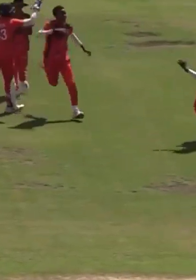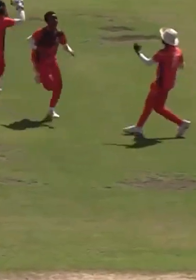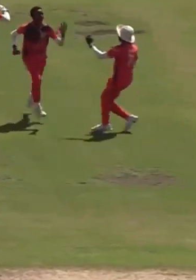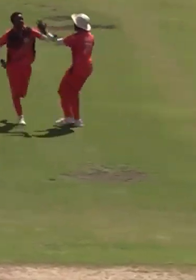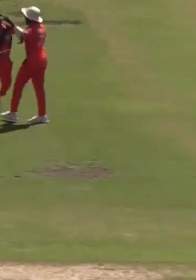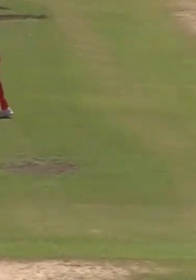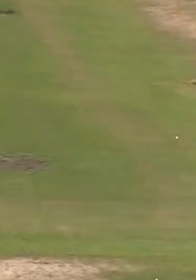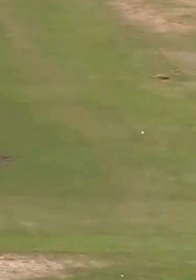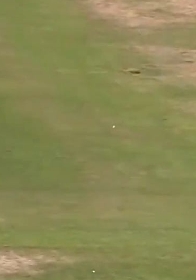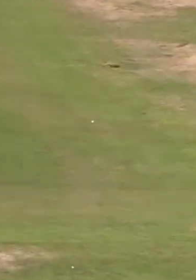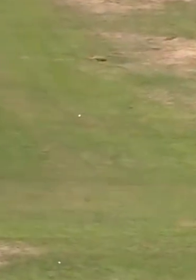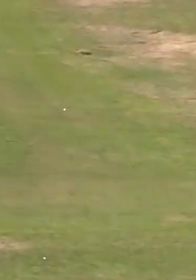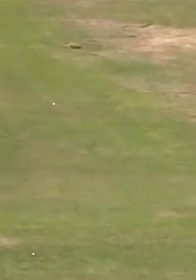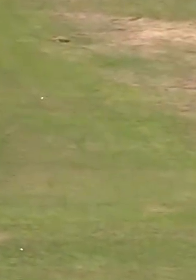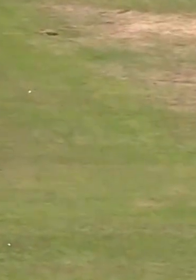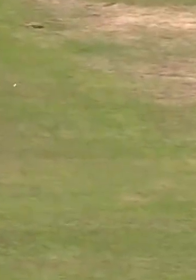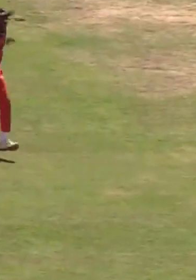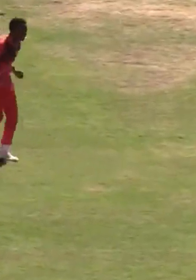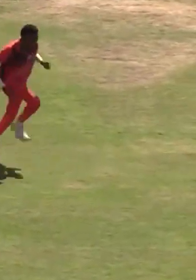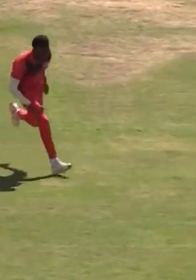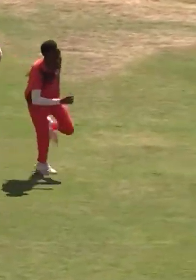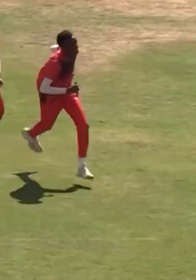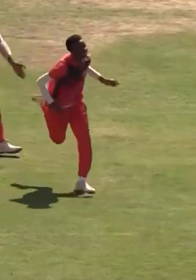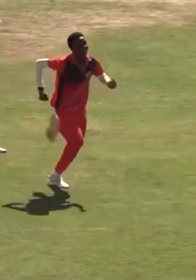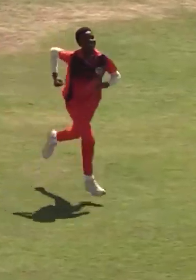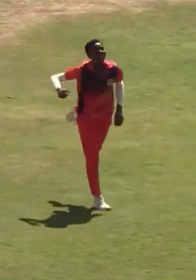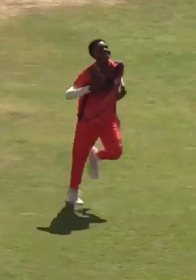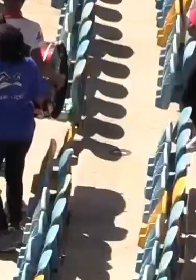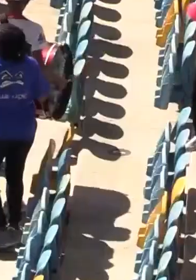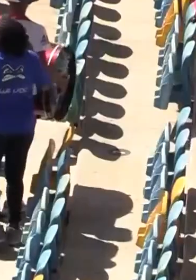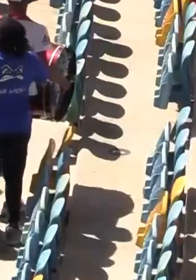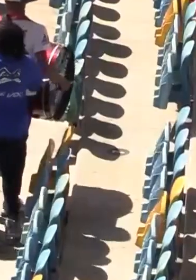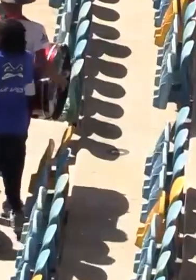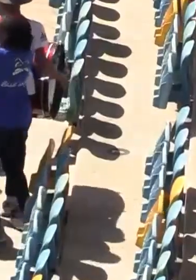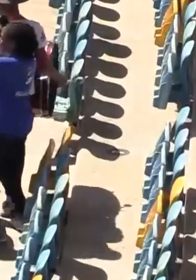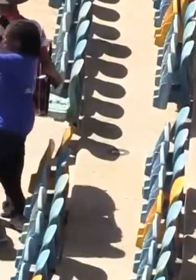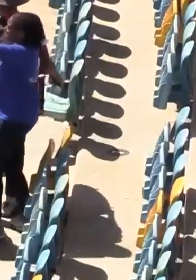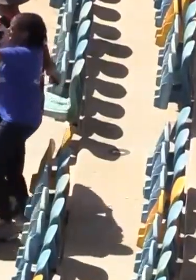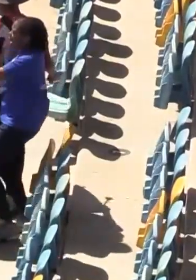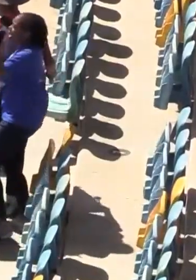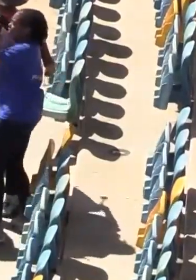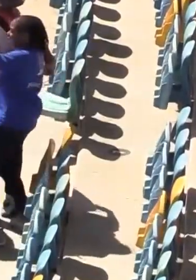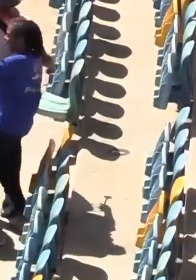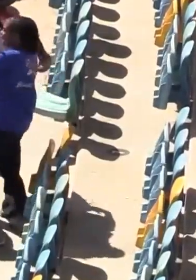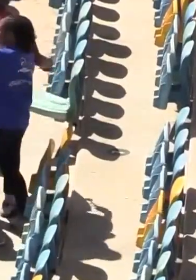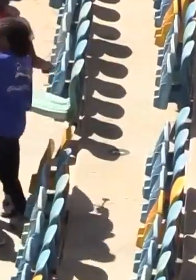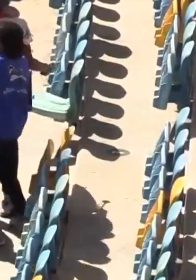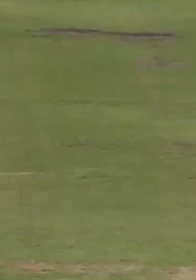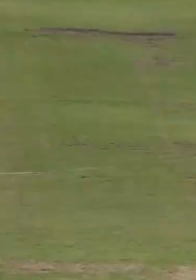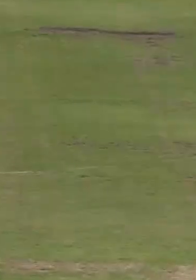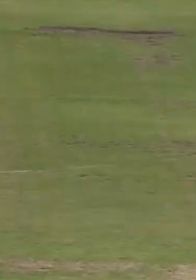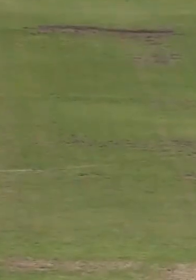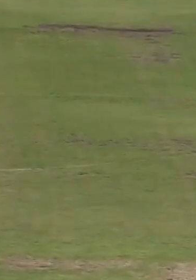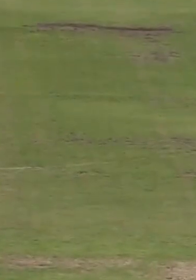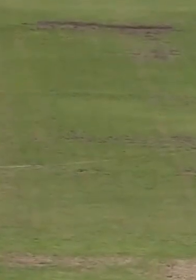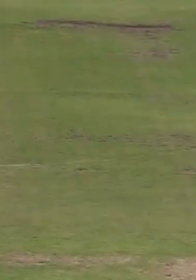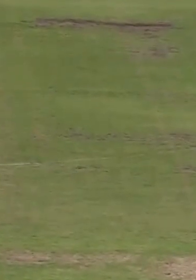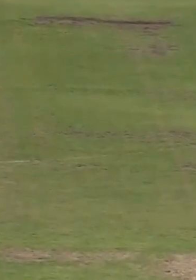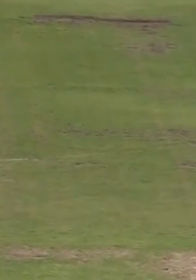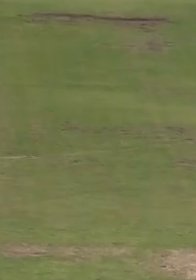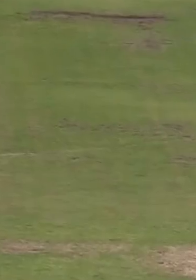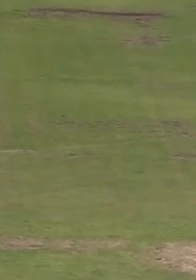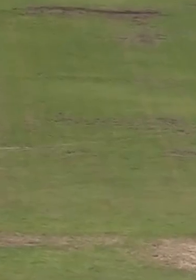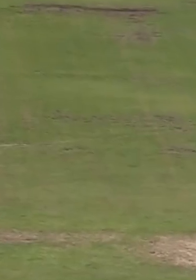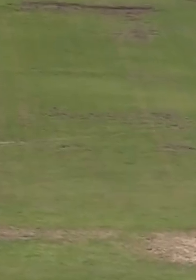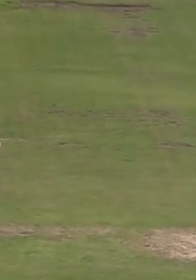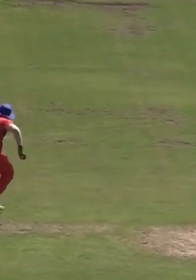for 33. Lodge 70 for 1. QC fans celebrating. Gittins didn't last